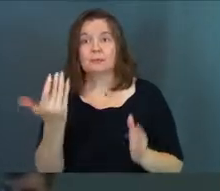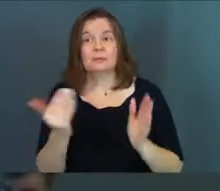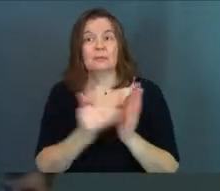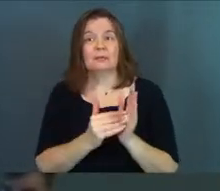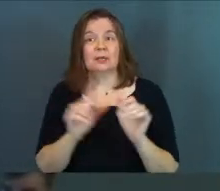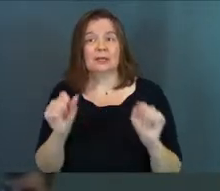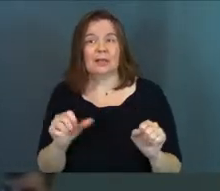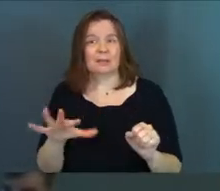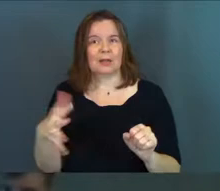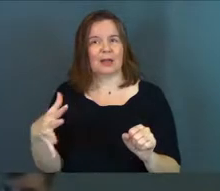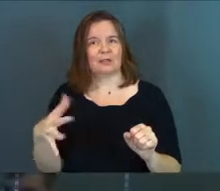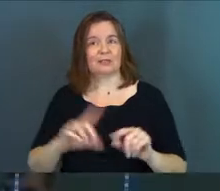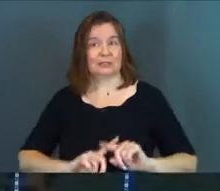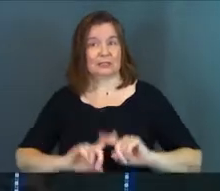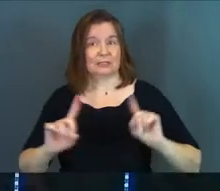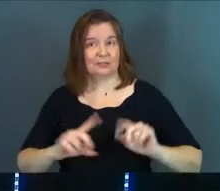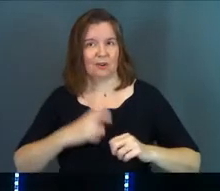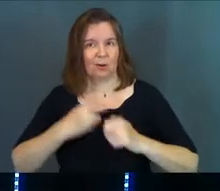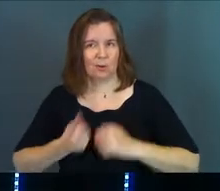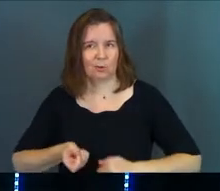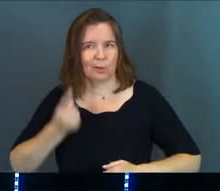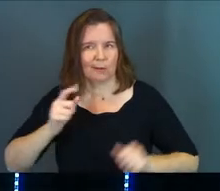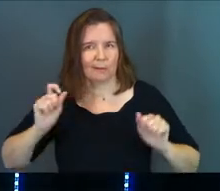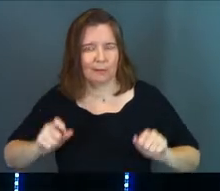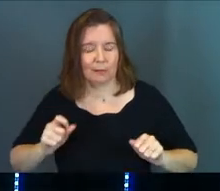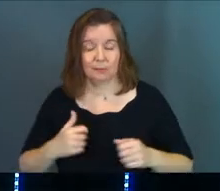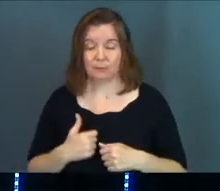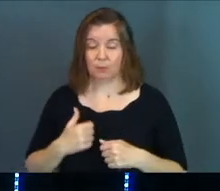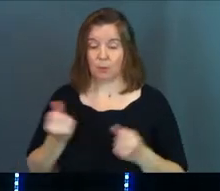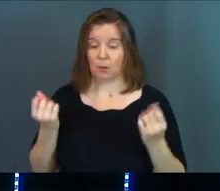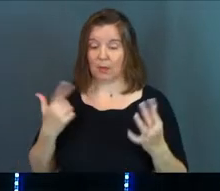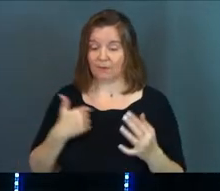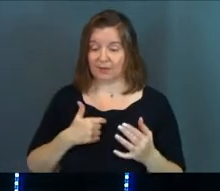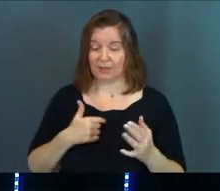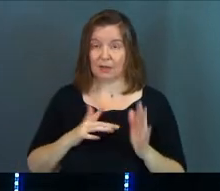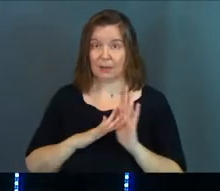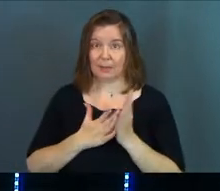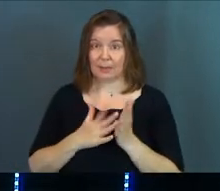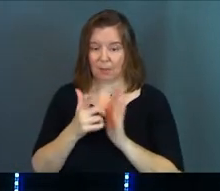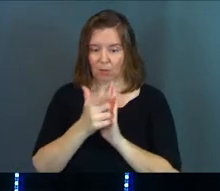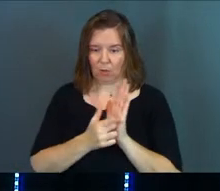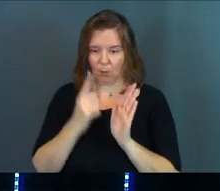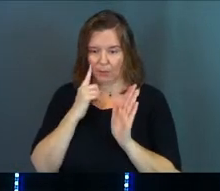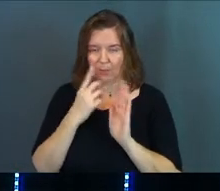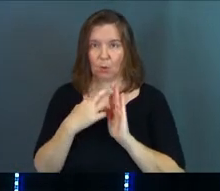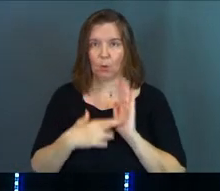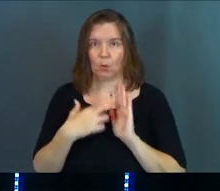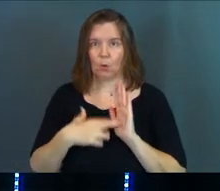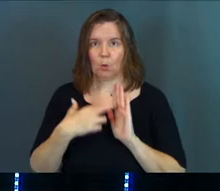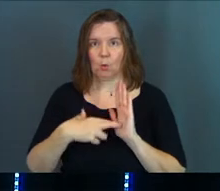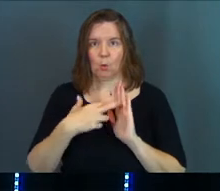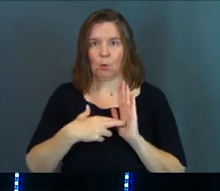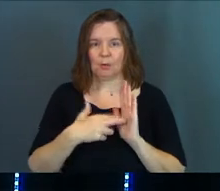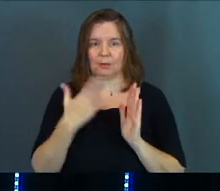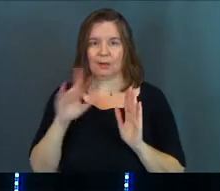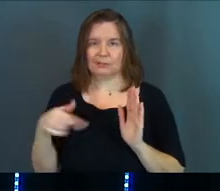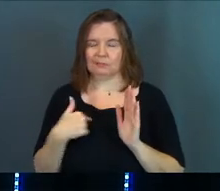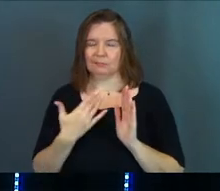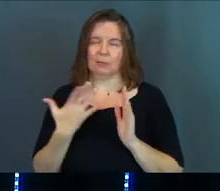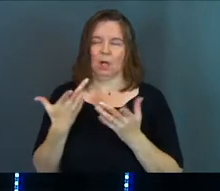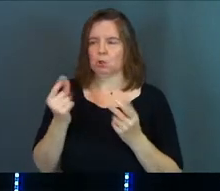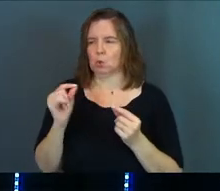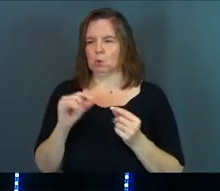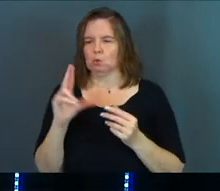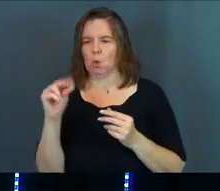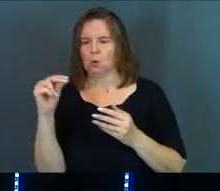again, it can be kind of different and hard to understand. When a lot of us hear biblical law, we just think rules. Like, God's just the God there's like, hey,